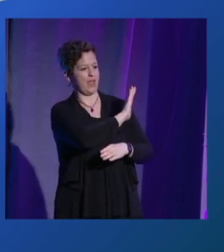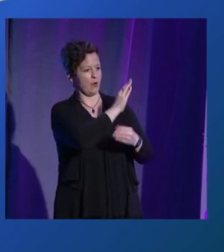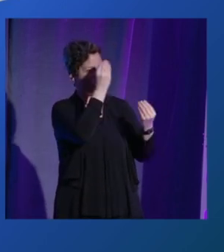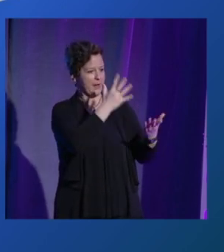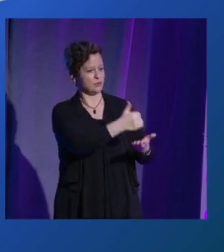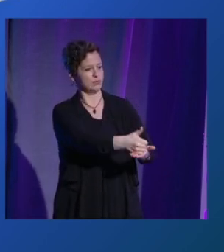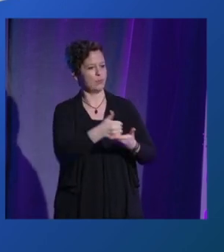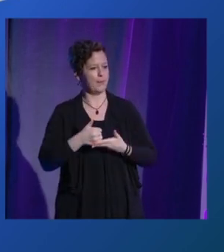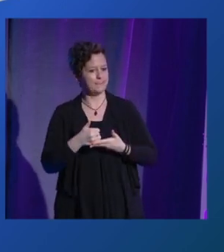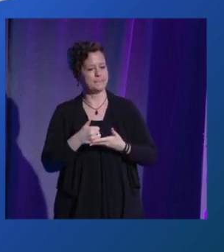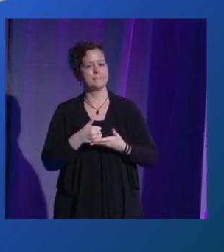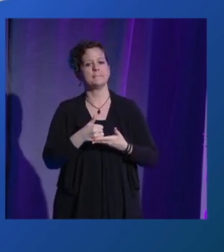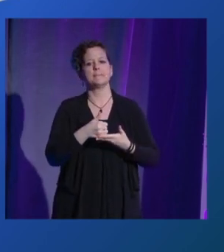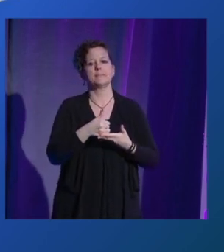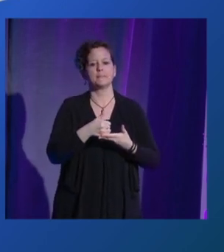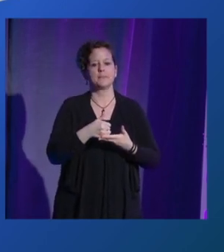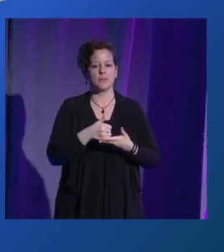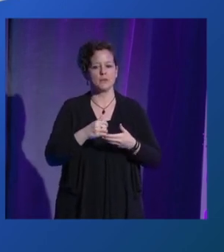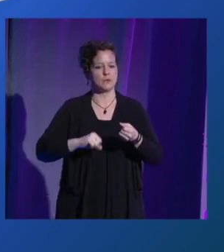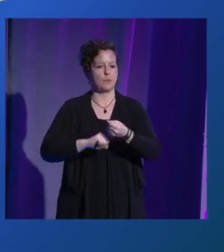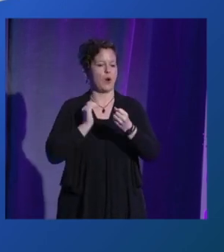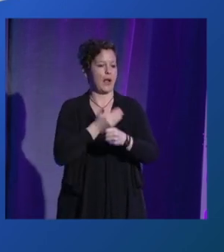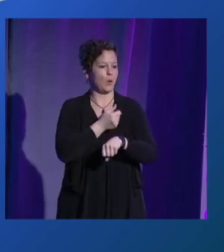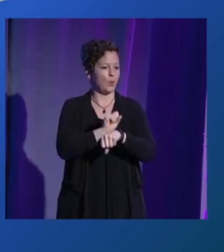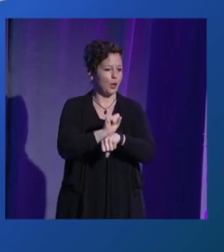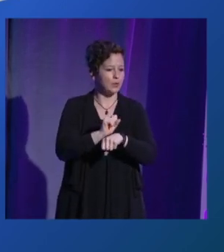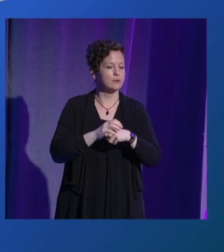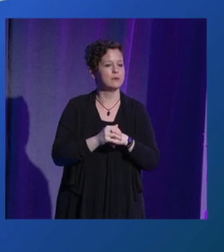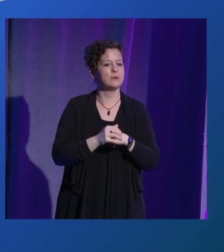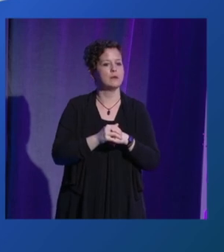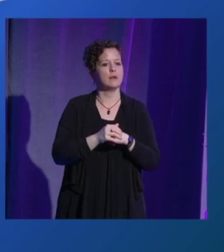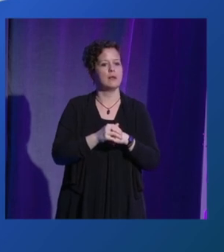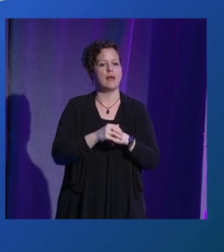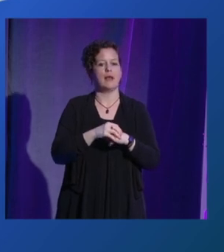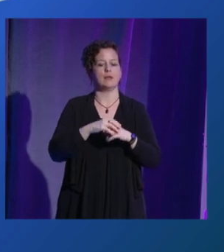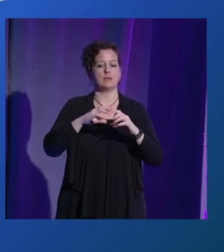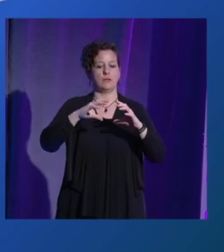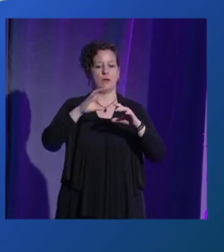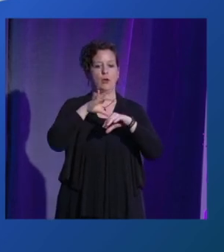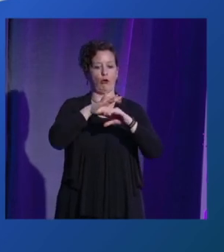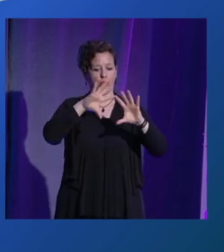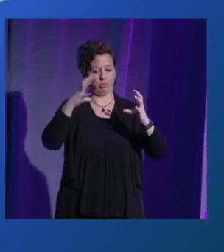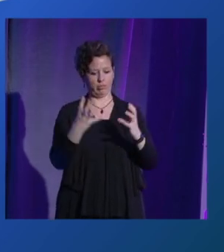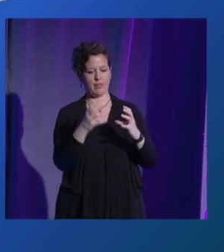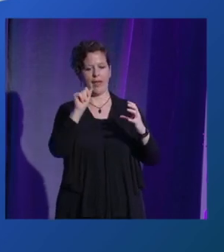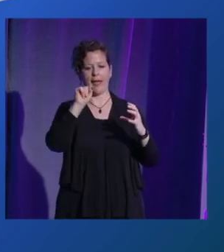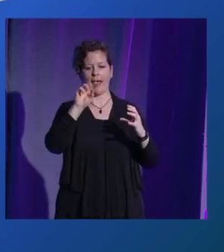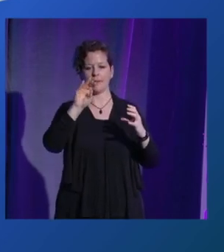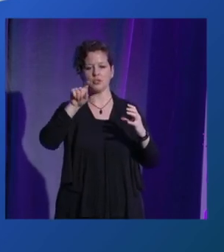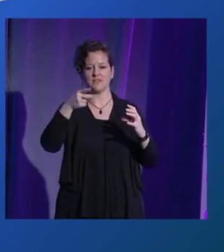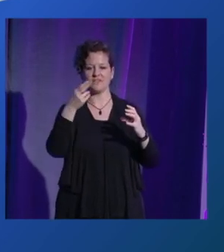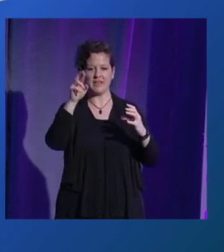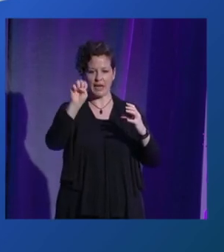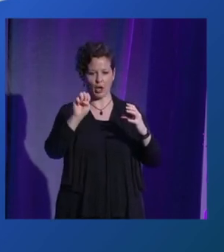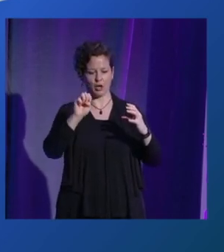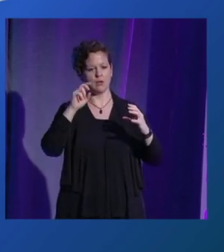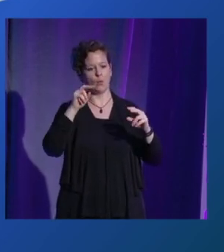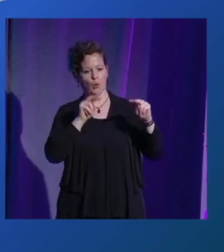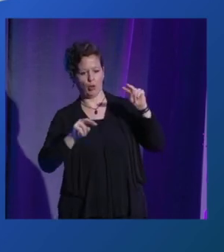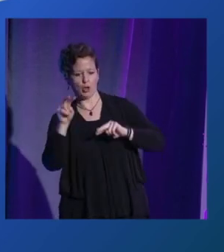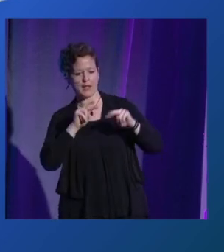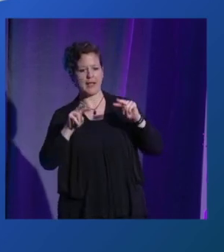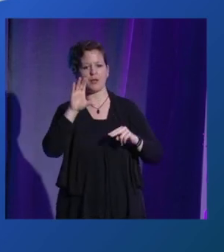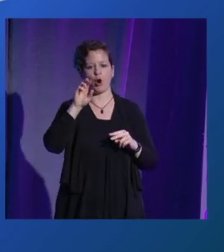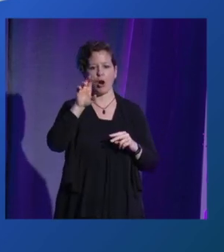lowest hanging fruit in terms of reducing overall carbon in the atmosphere it's got a long uh shorter shelf life than uh than carbon dioxide